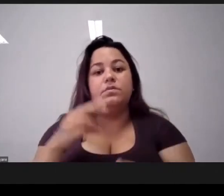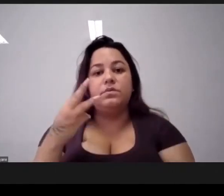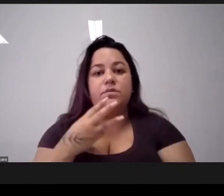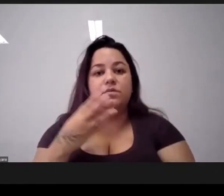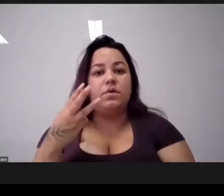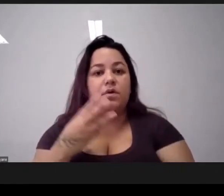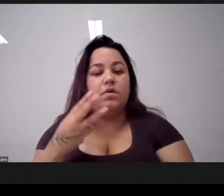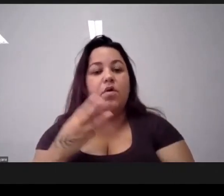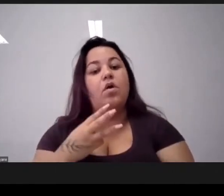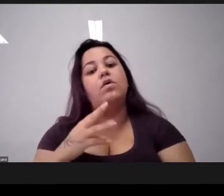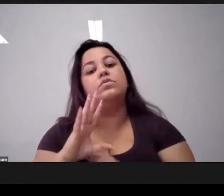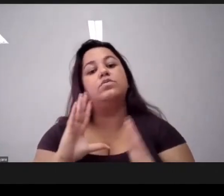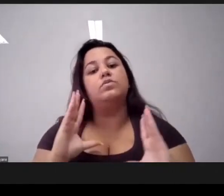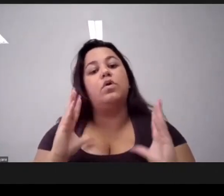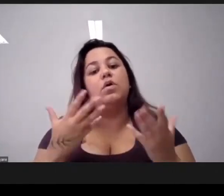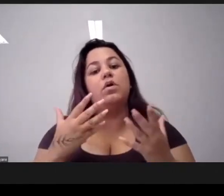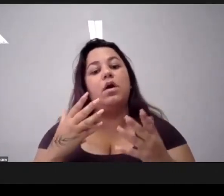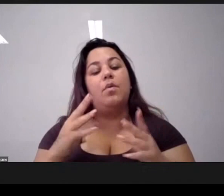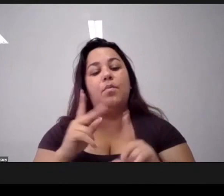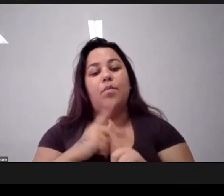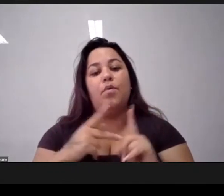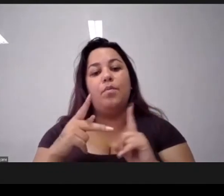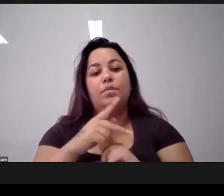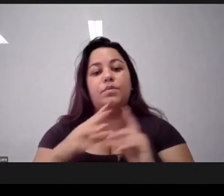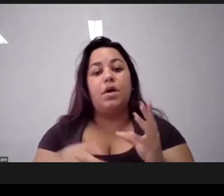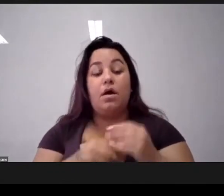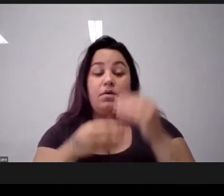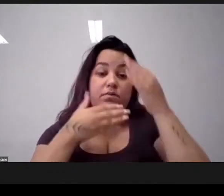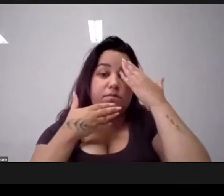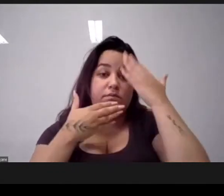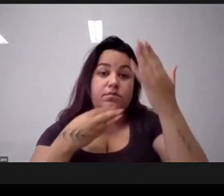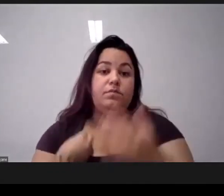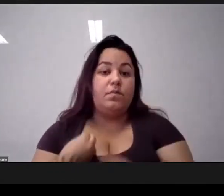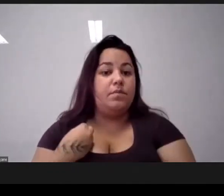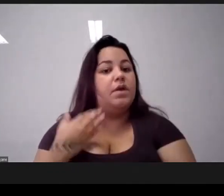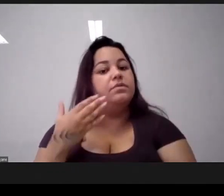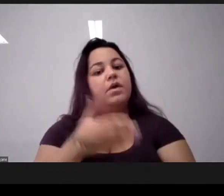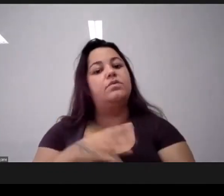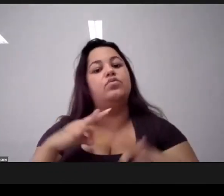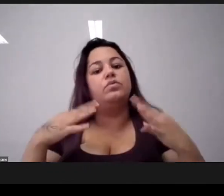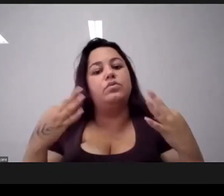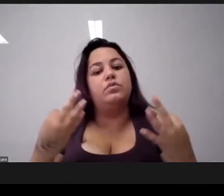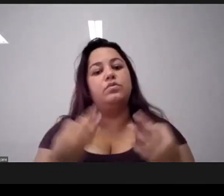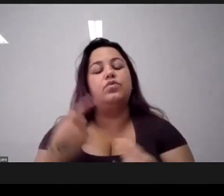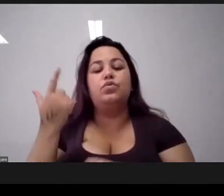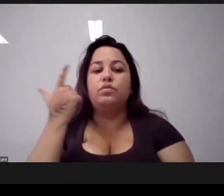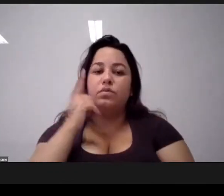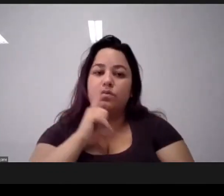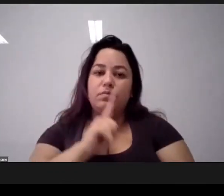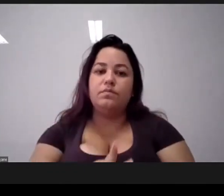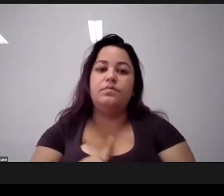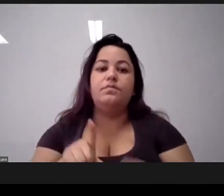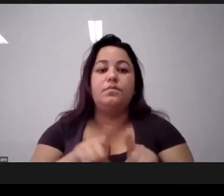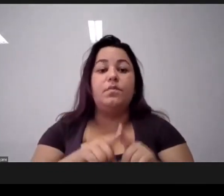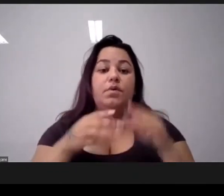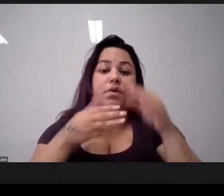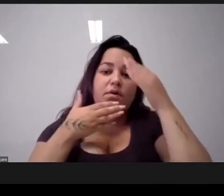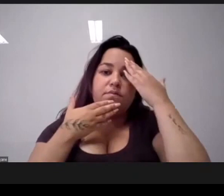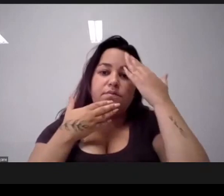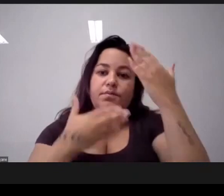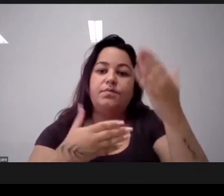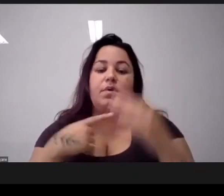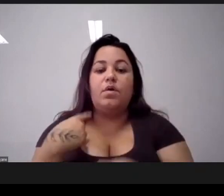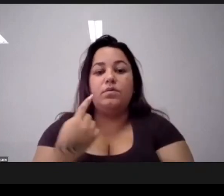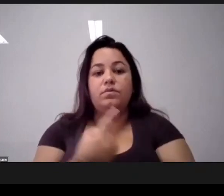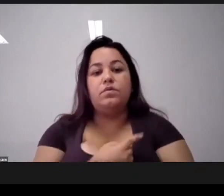so today we have ended our first day of the seminar. We thank you very much for the participation, and we